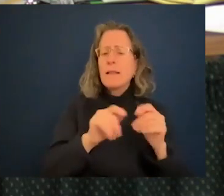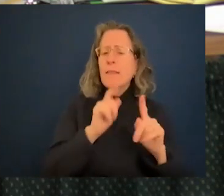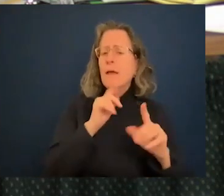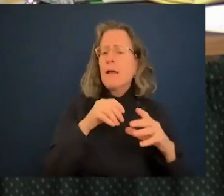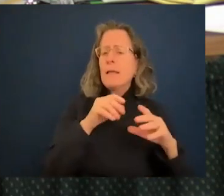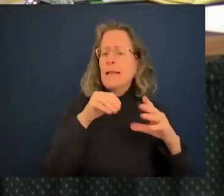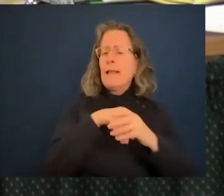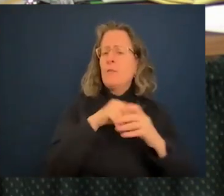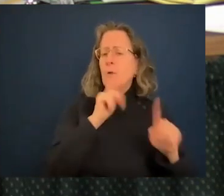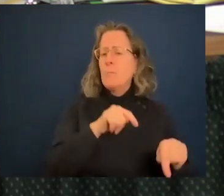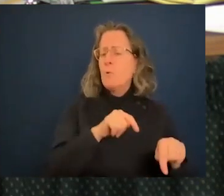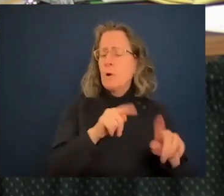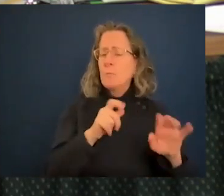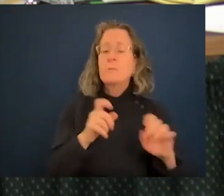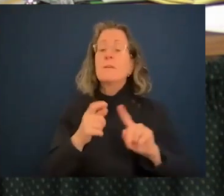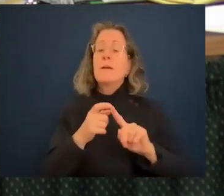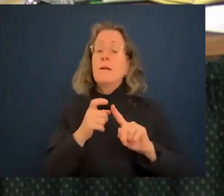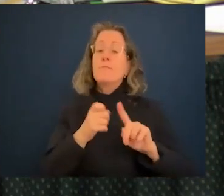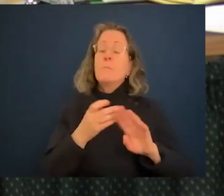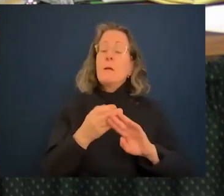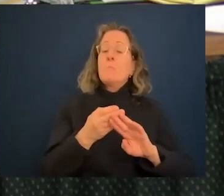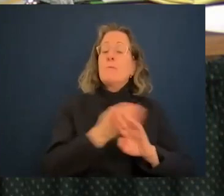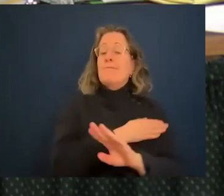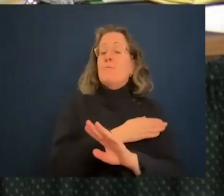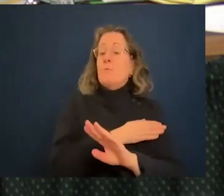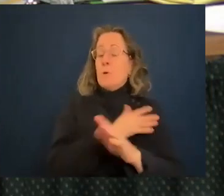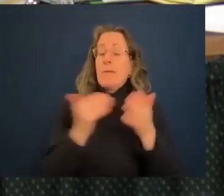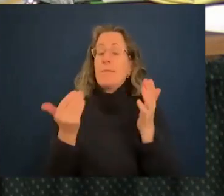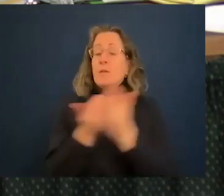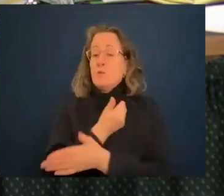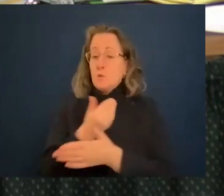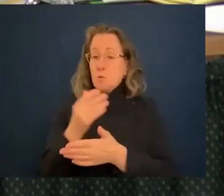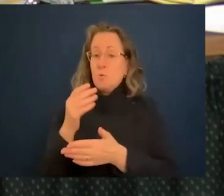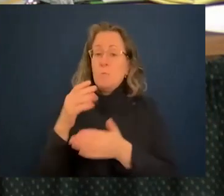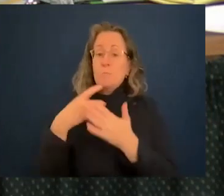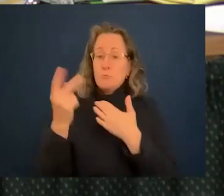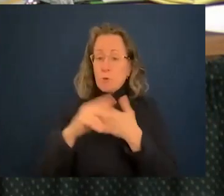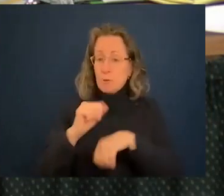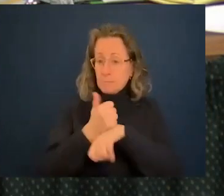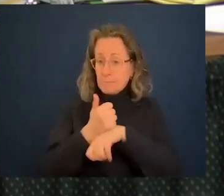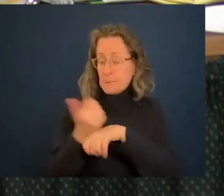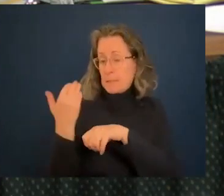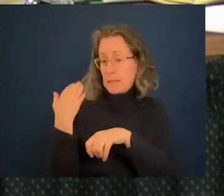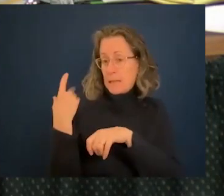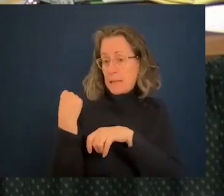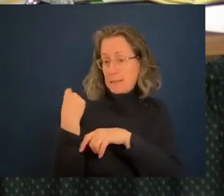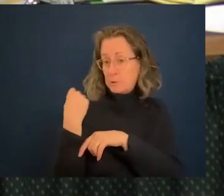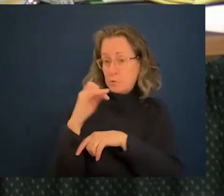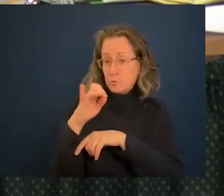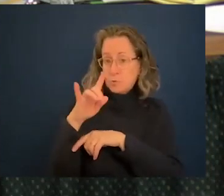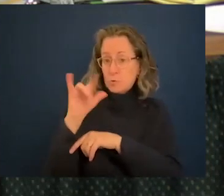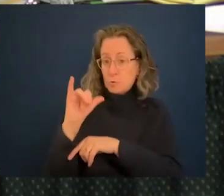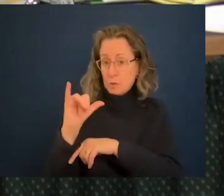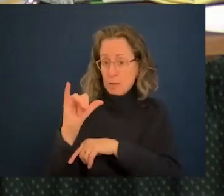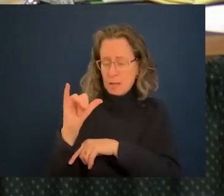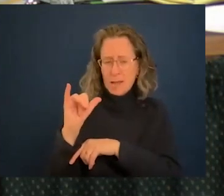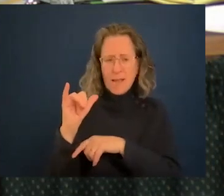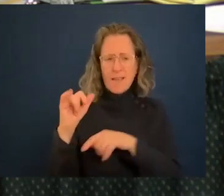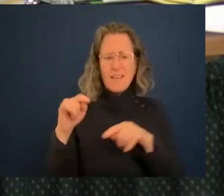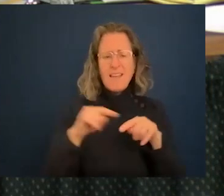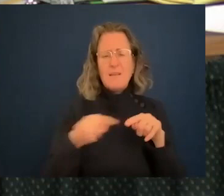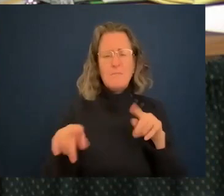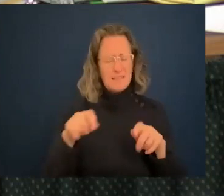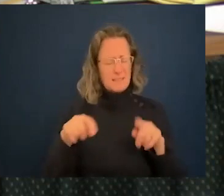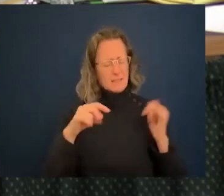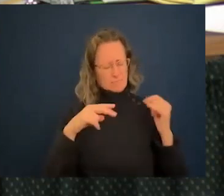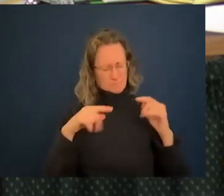change um and a regional model can you explain that like that that phrasing just stuck